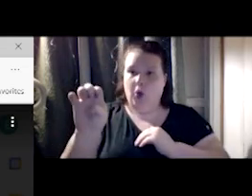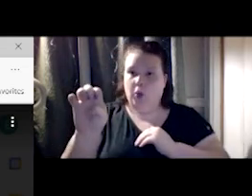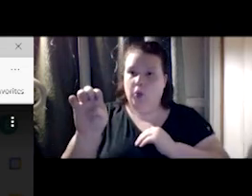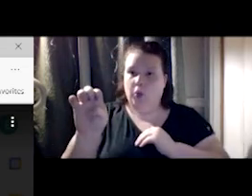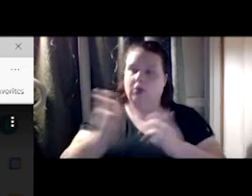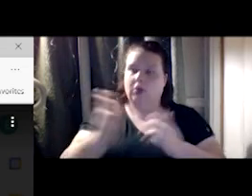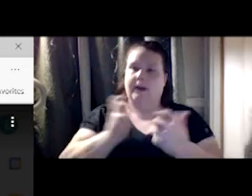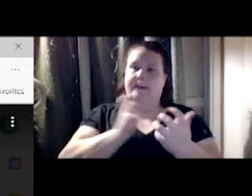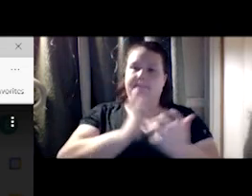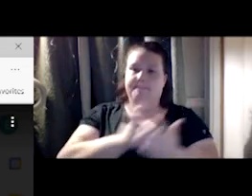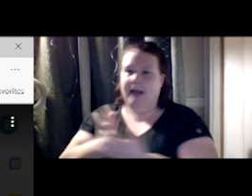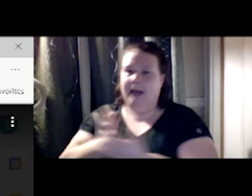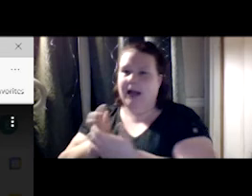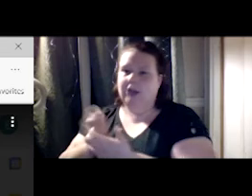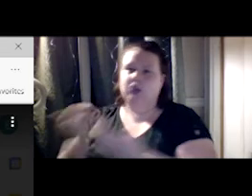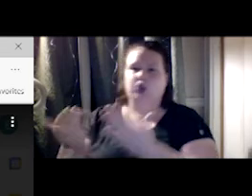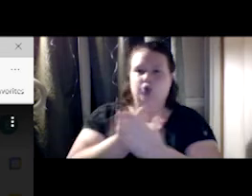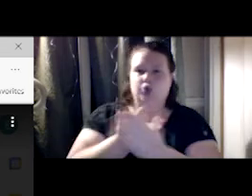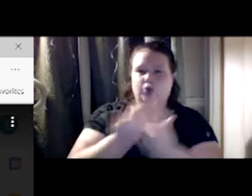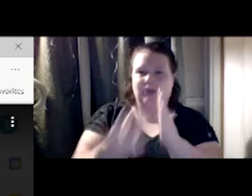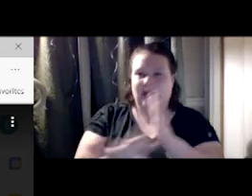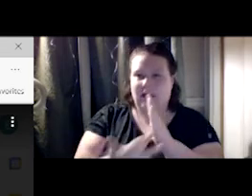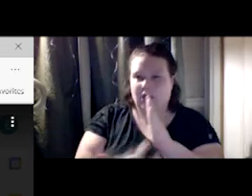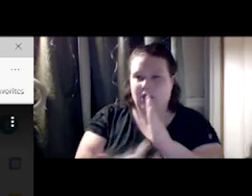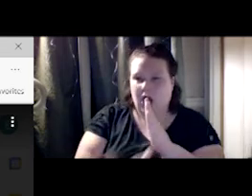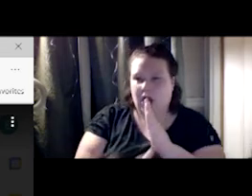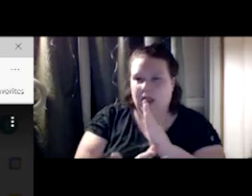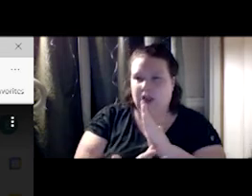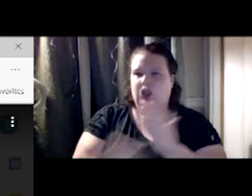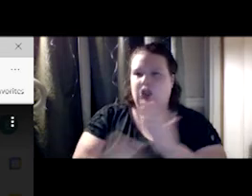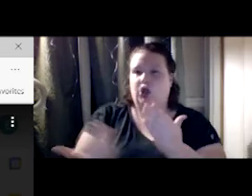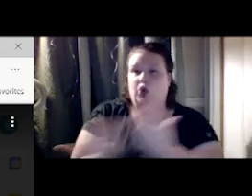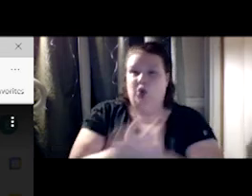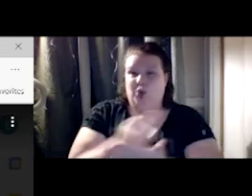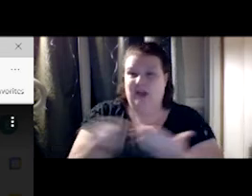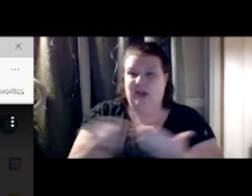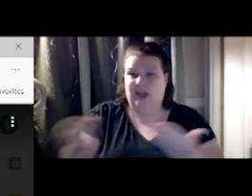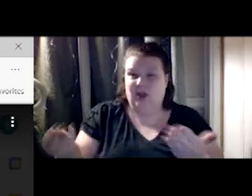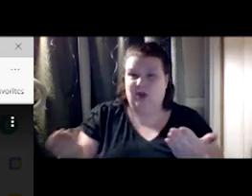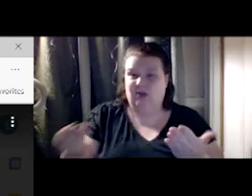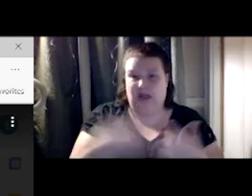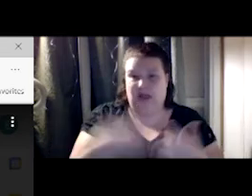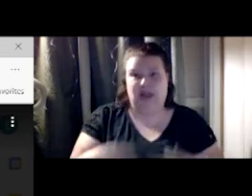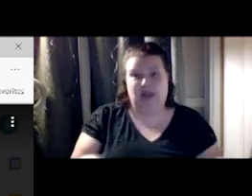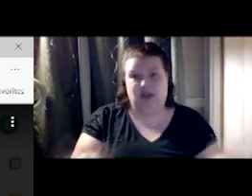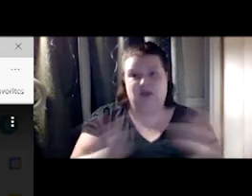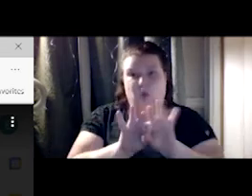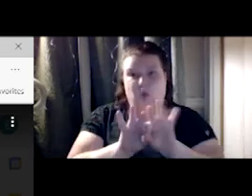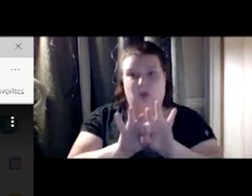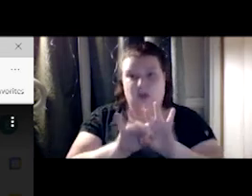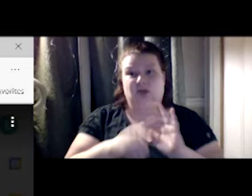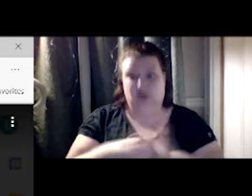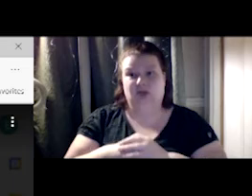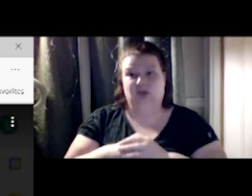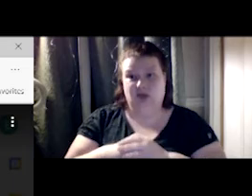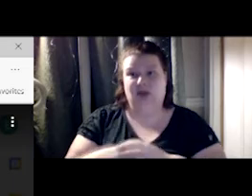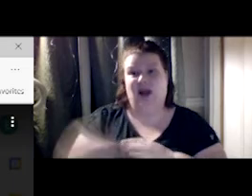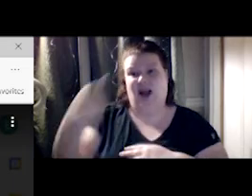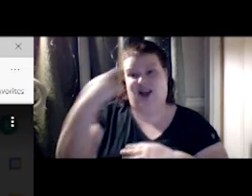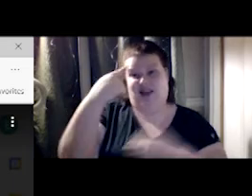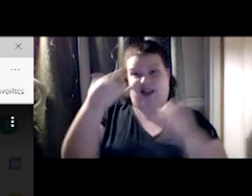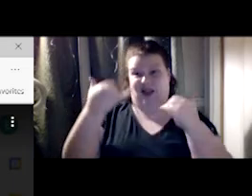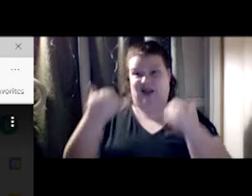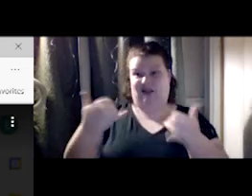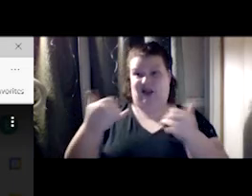and that kind of material is important. And I think that this is the moment to go